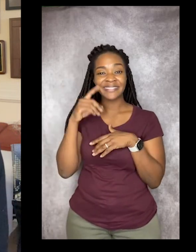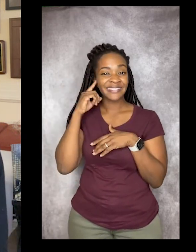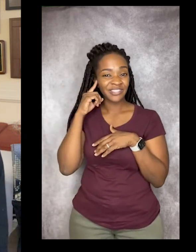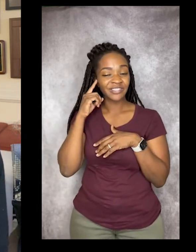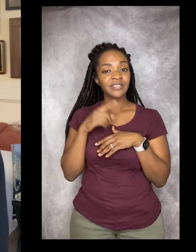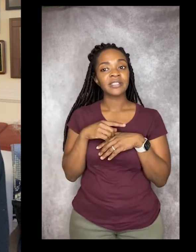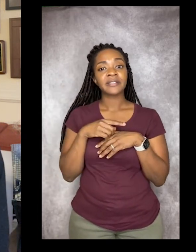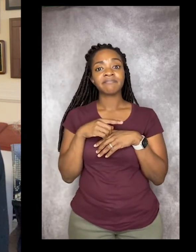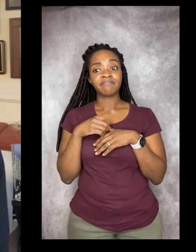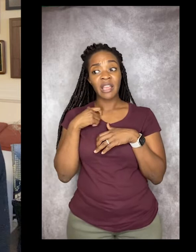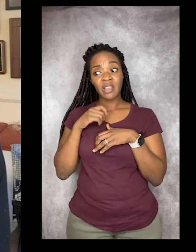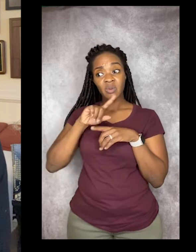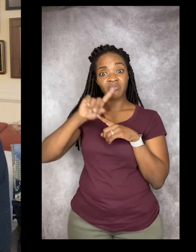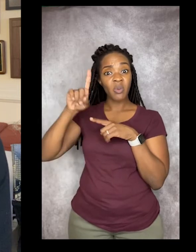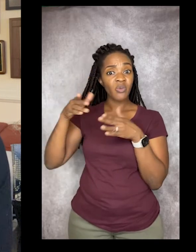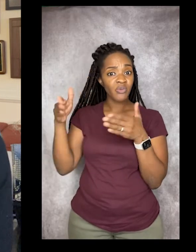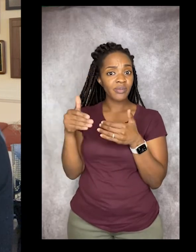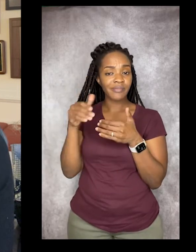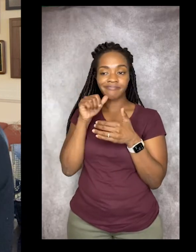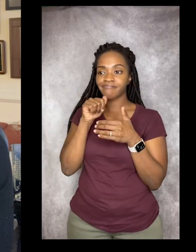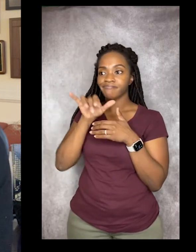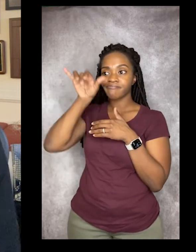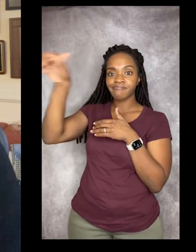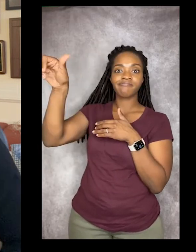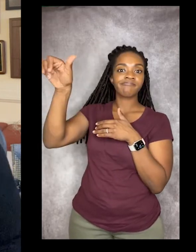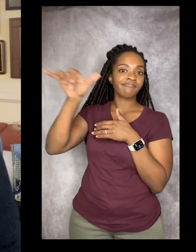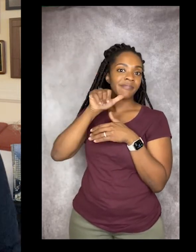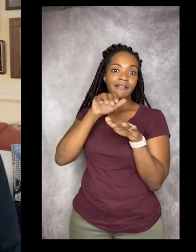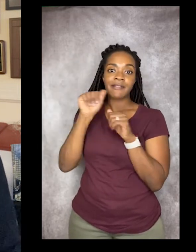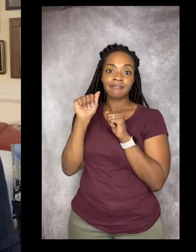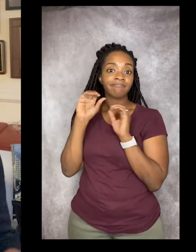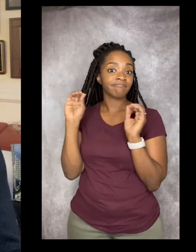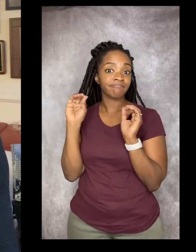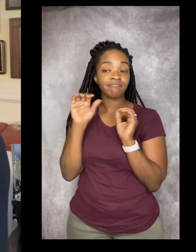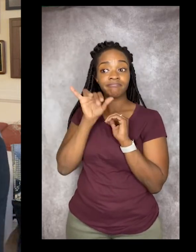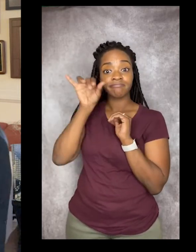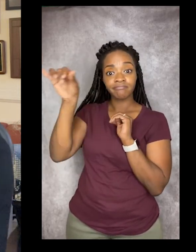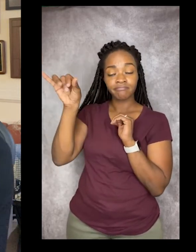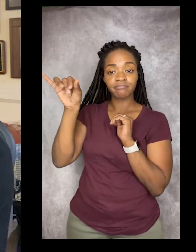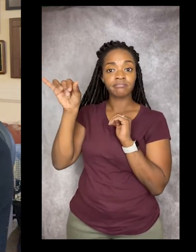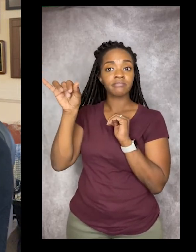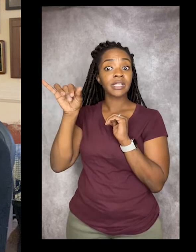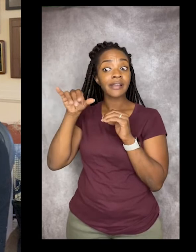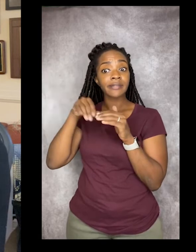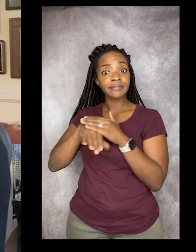room and ordered not to leave it for anything. He was awoken from sleep when his cousin came in.